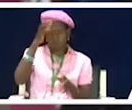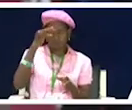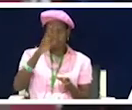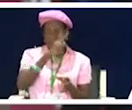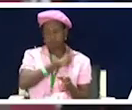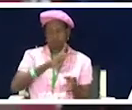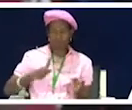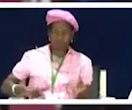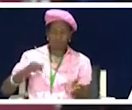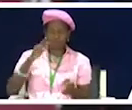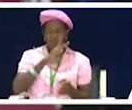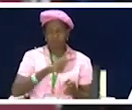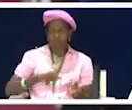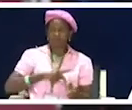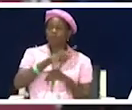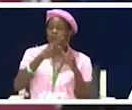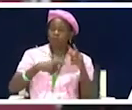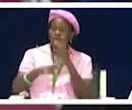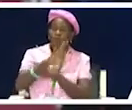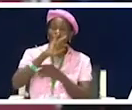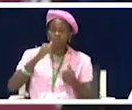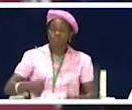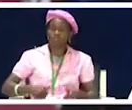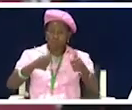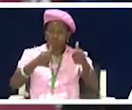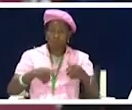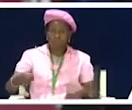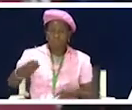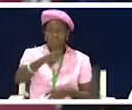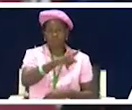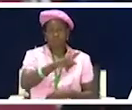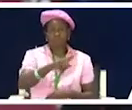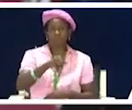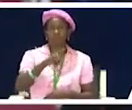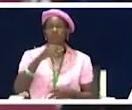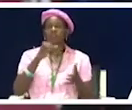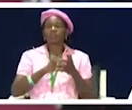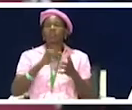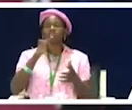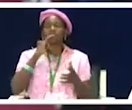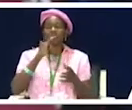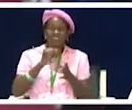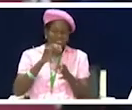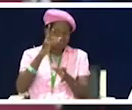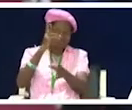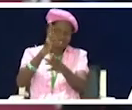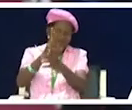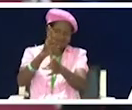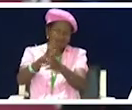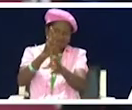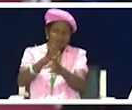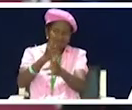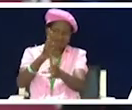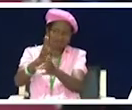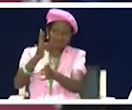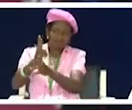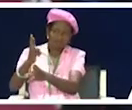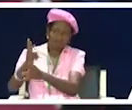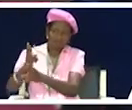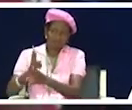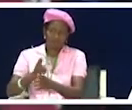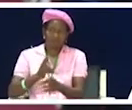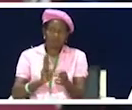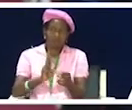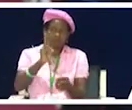Kings. When God is promoting you, it is steadily, steadily